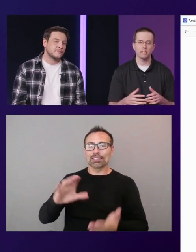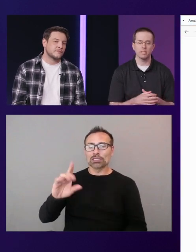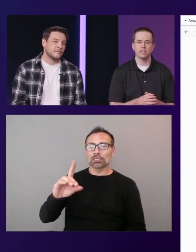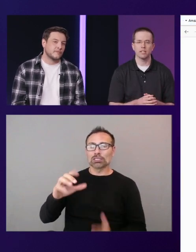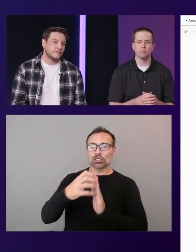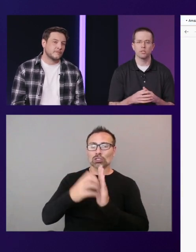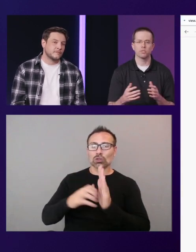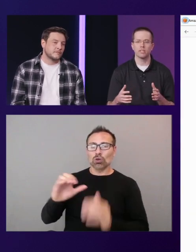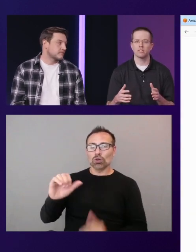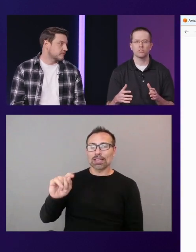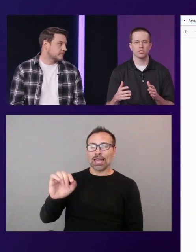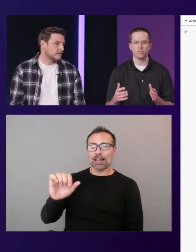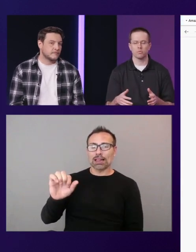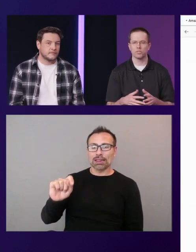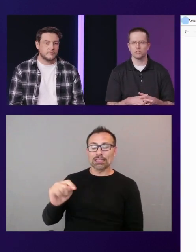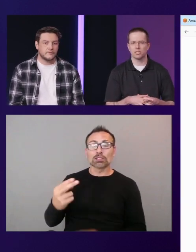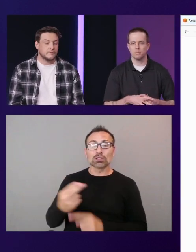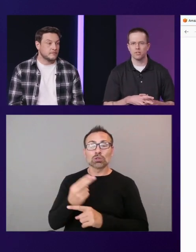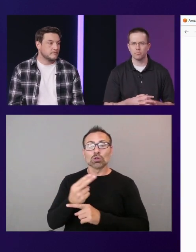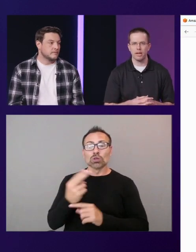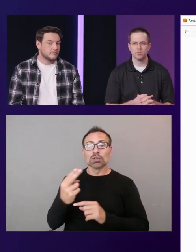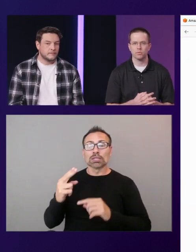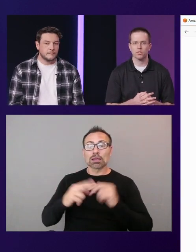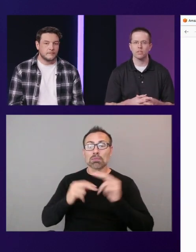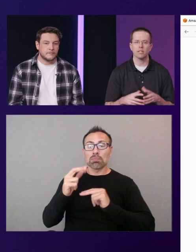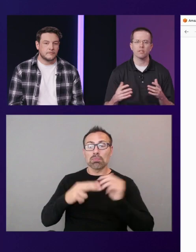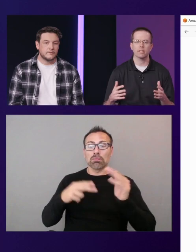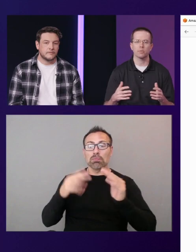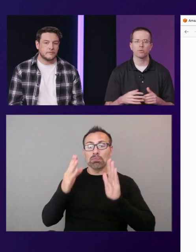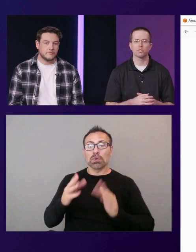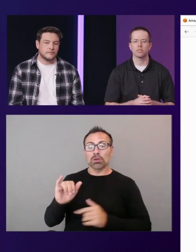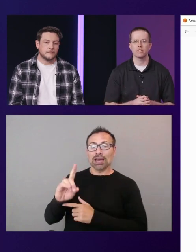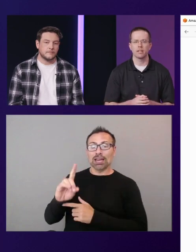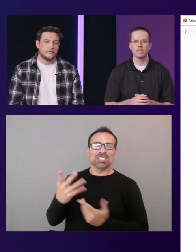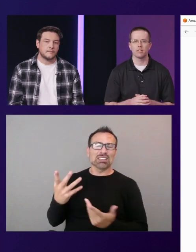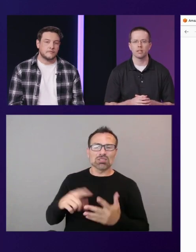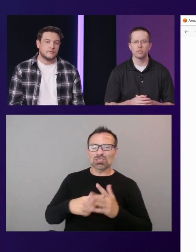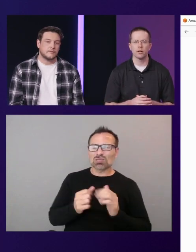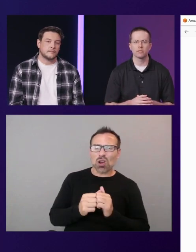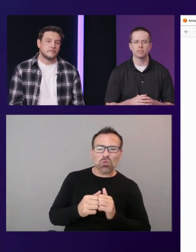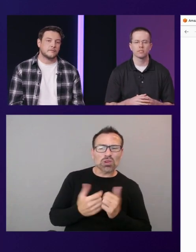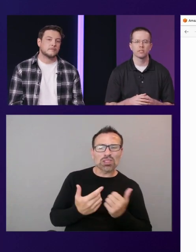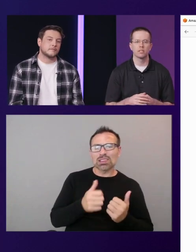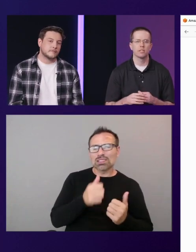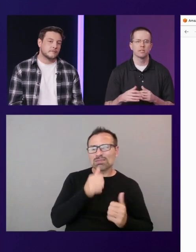builder ID. Again, builder IDs, you get started with just an email and a password. And think of it like your personal identity on